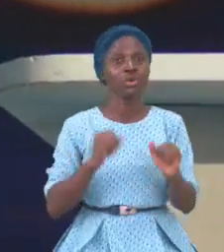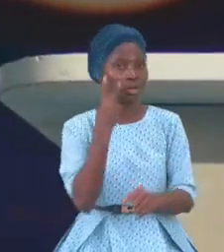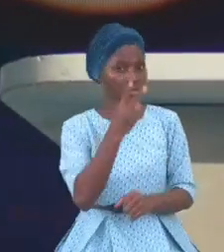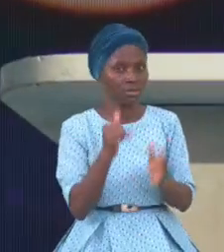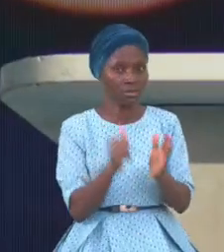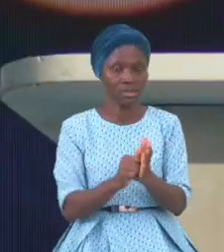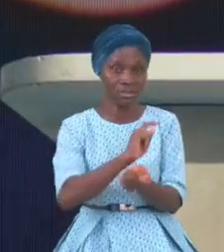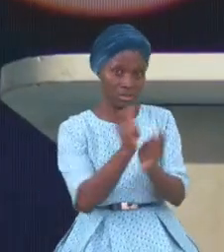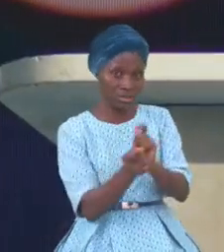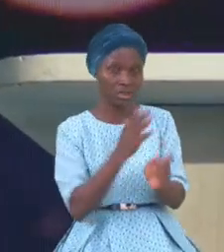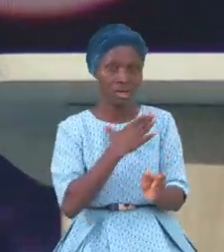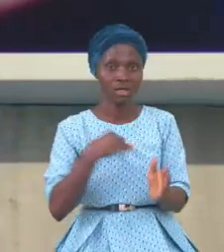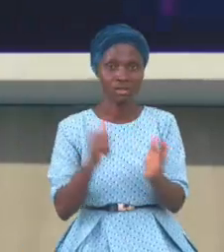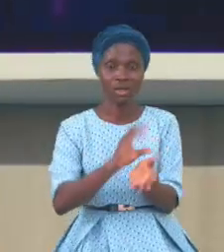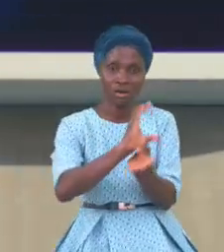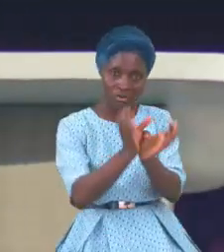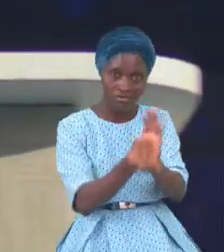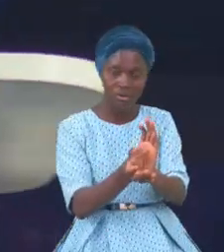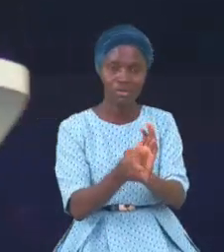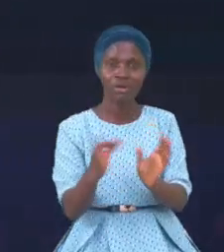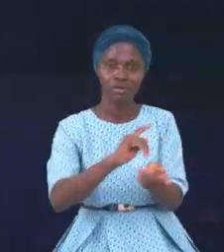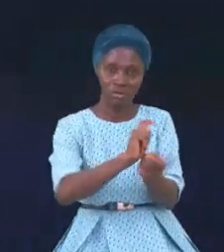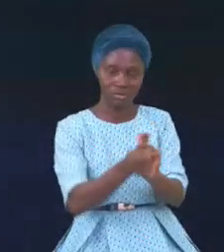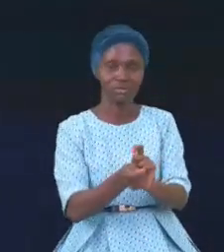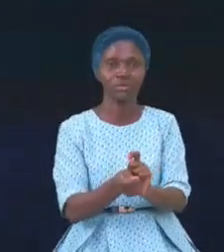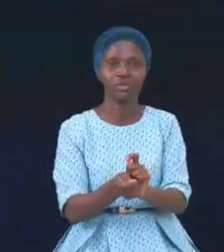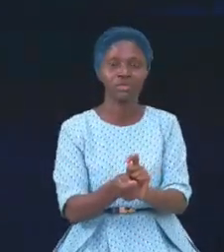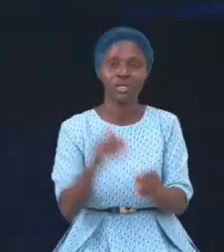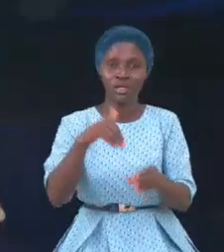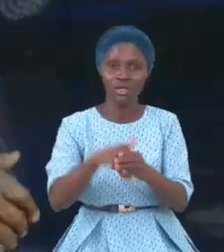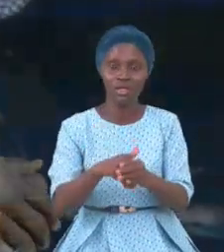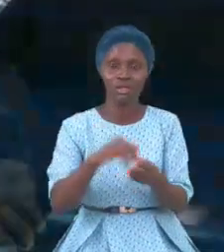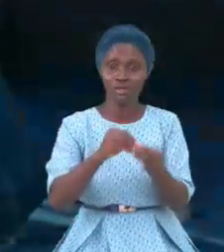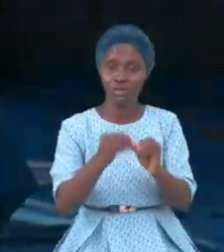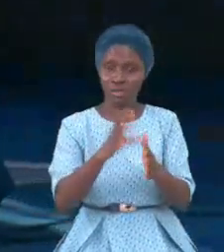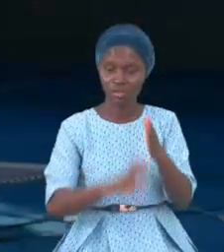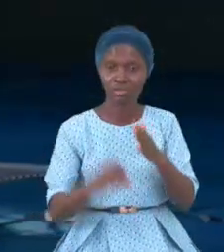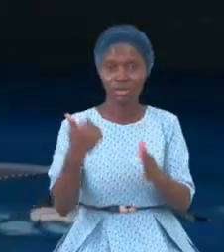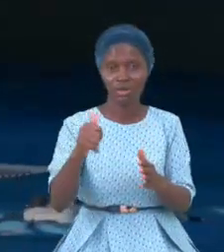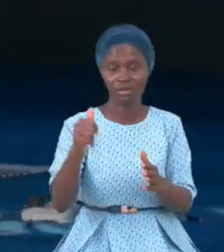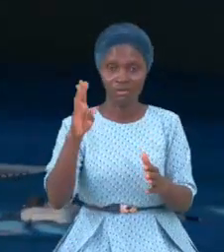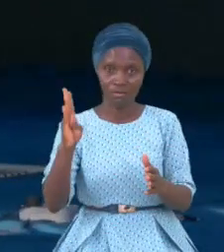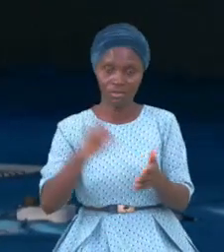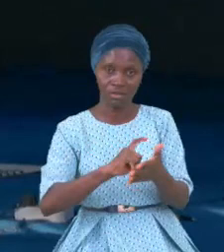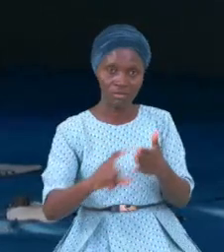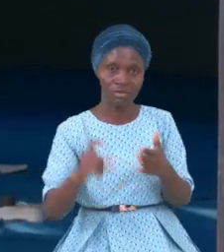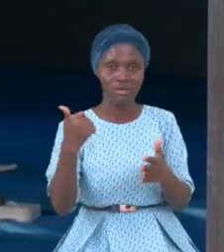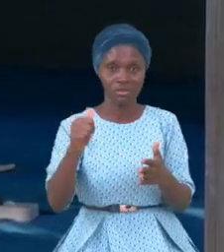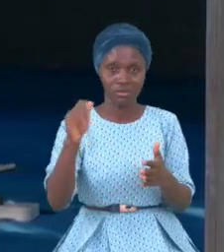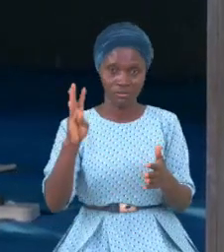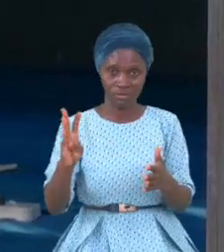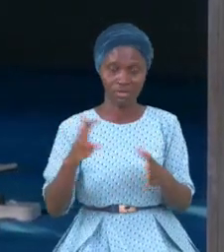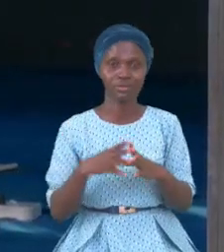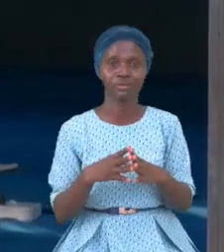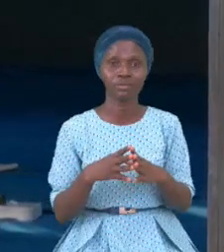that conversion or transformation in Numbers chapter 14, reading from verse 14. Numbers chapter 14,